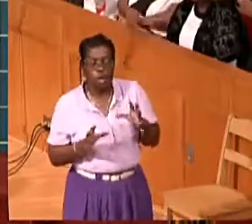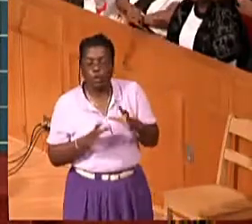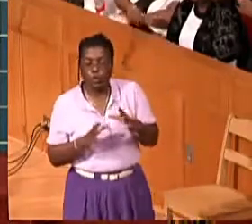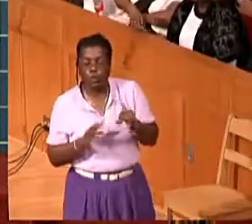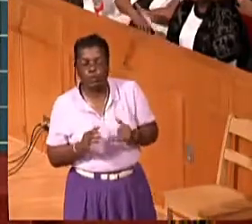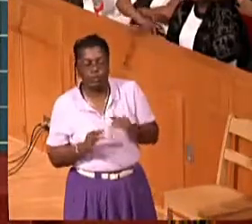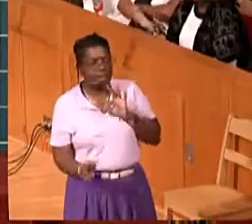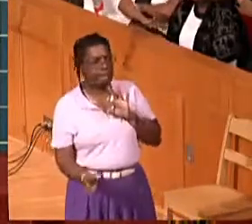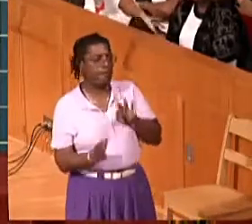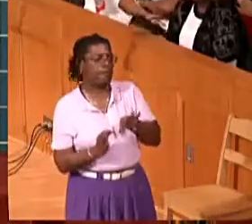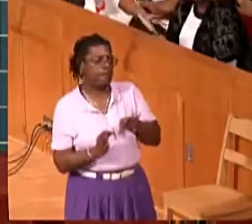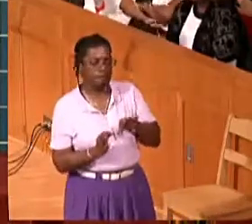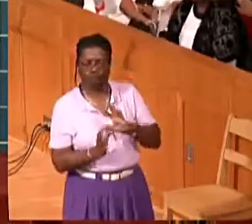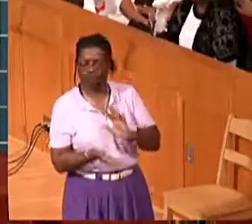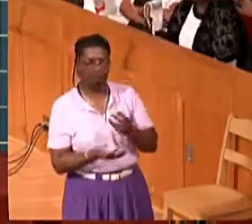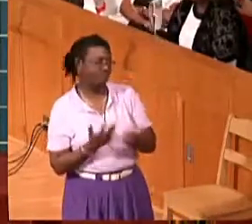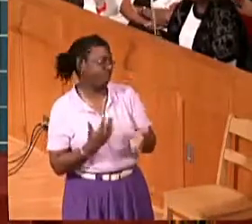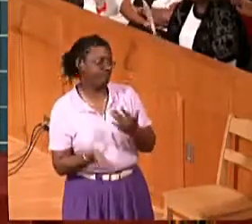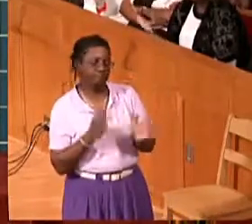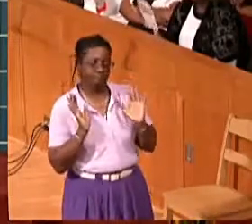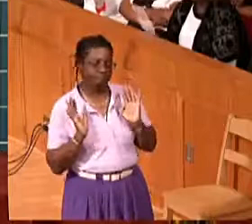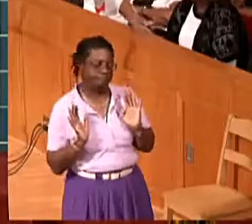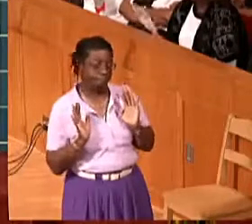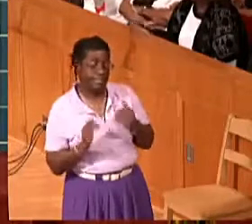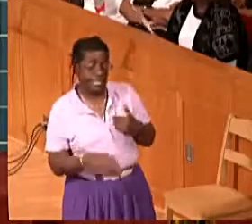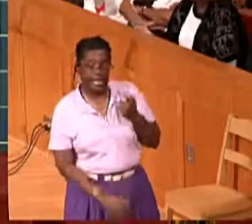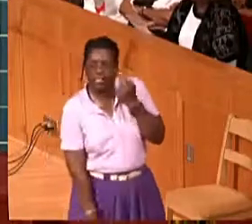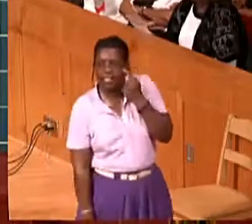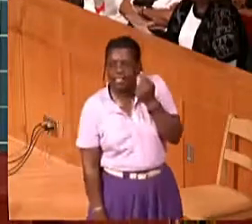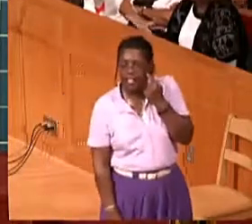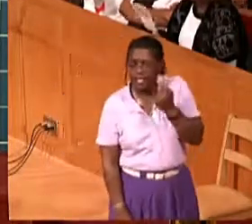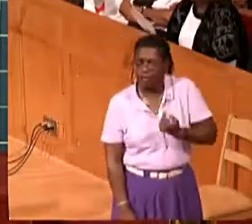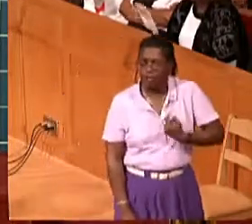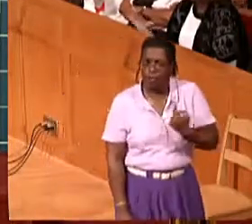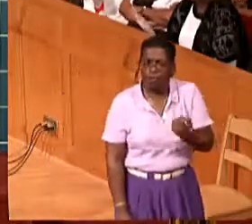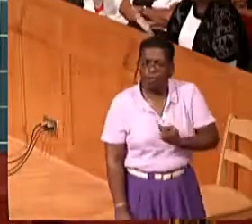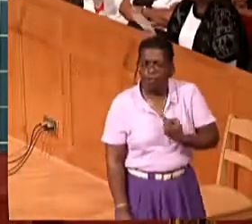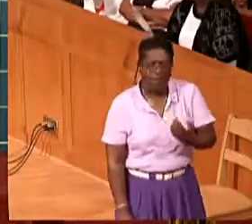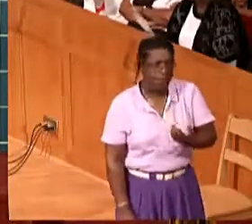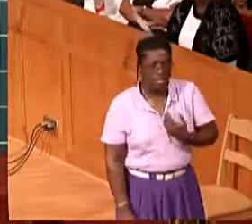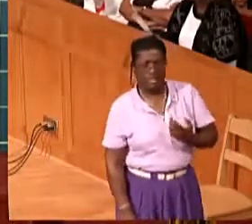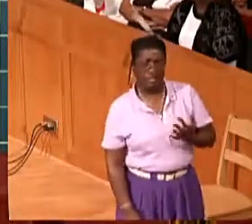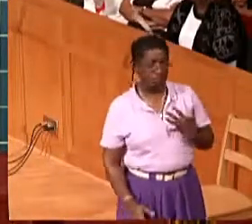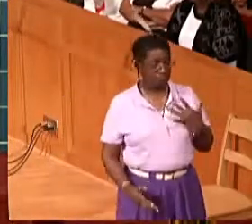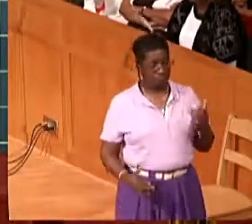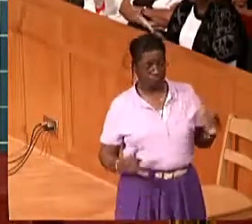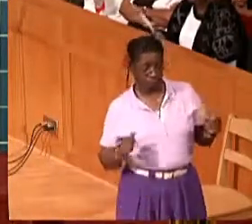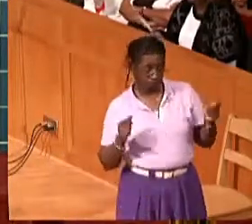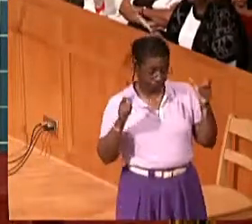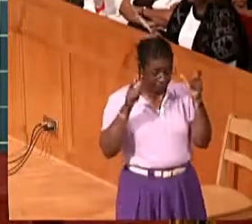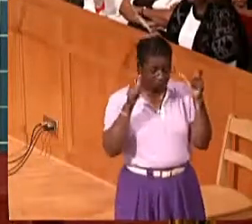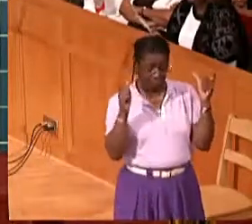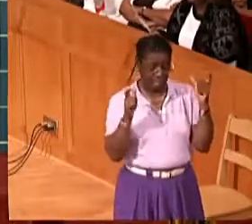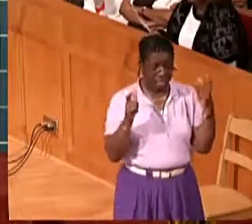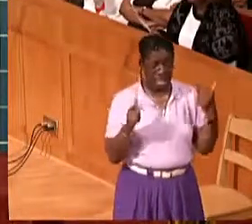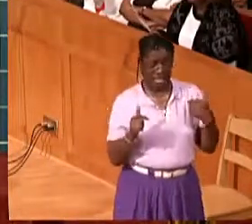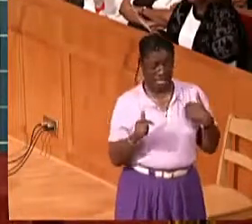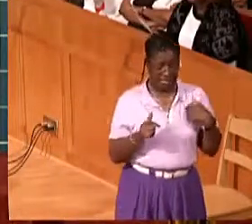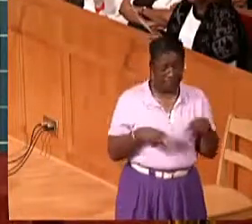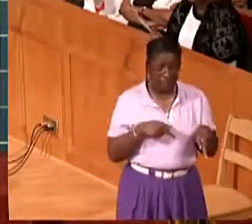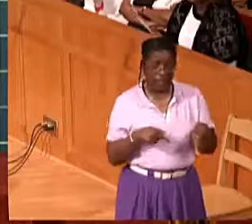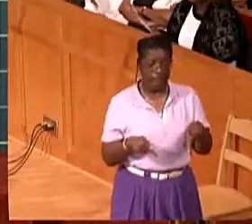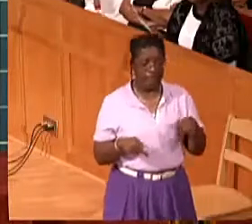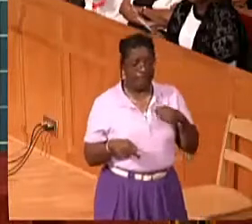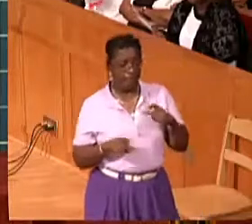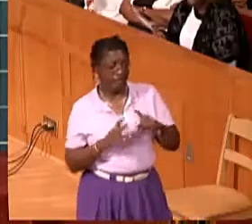Oh man, I'm sorry. I thought I was at home. Listen, they think that they have the unmitigated gall to think the party don't start till they